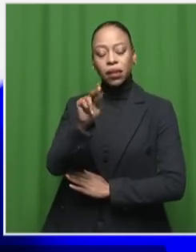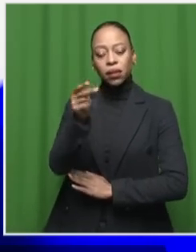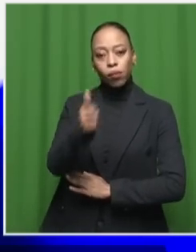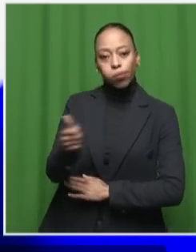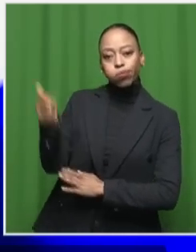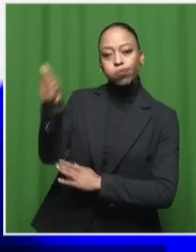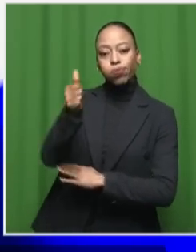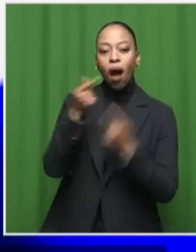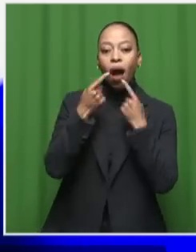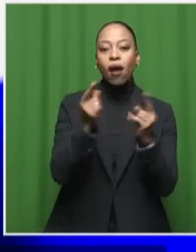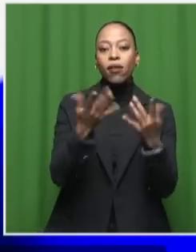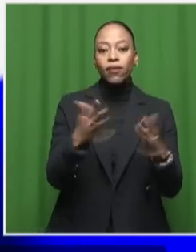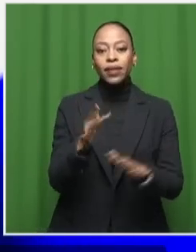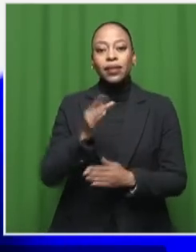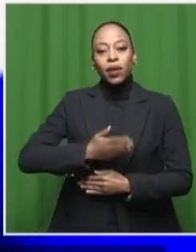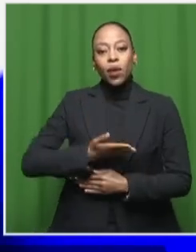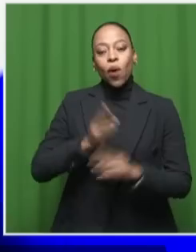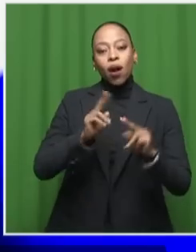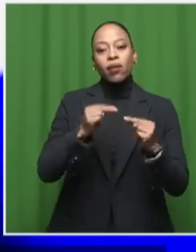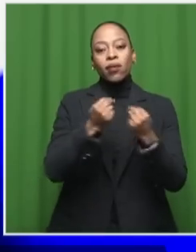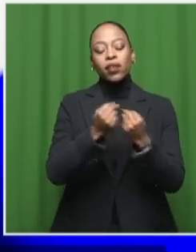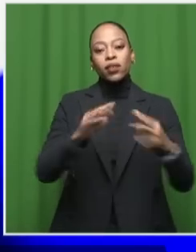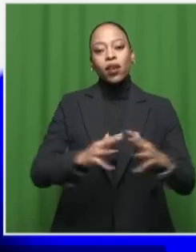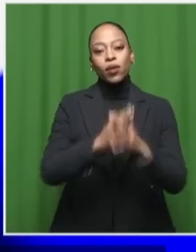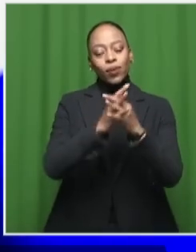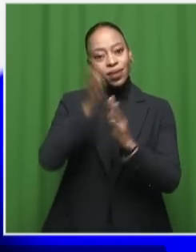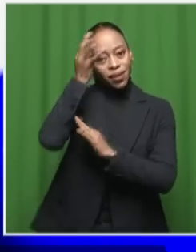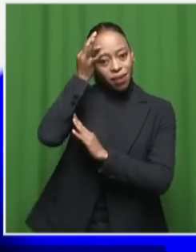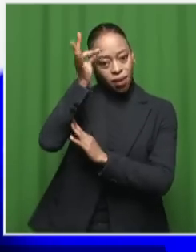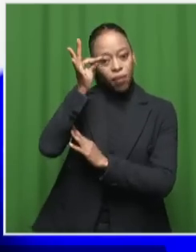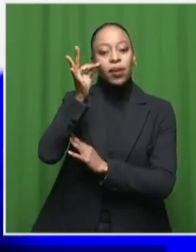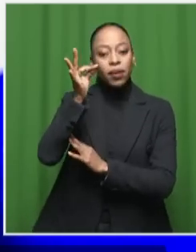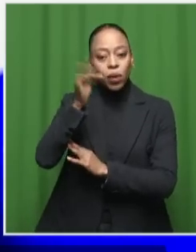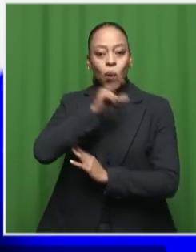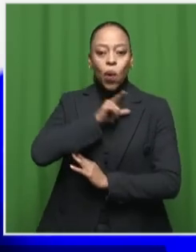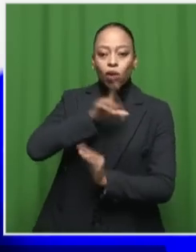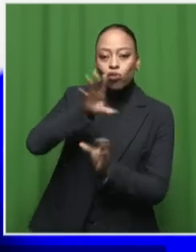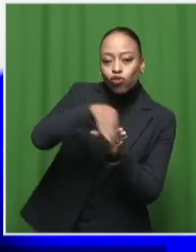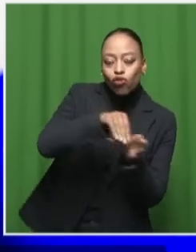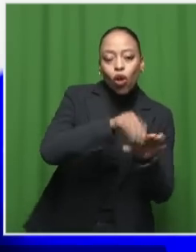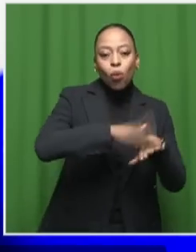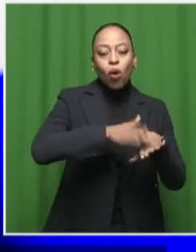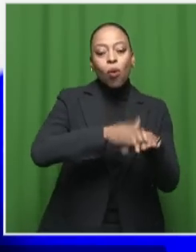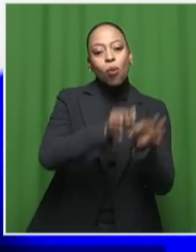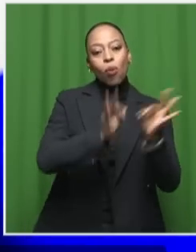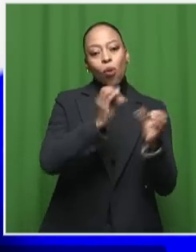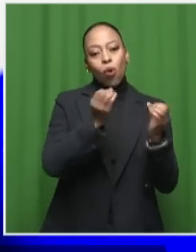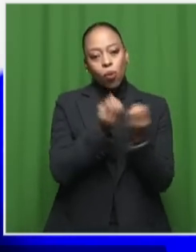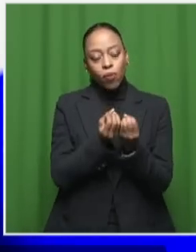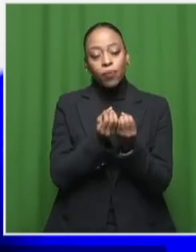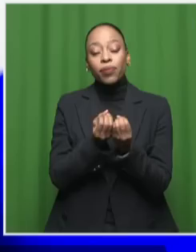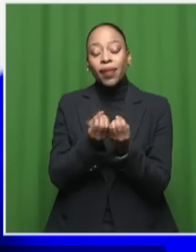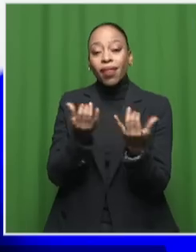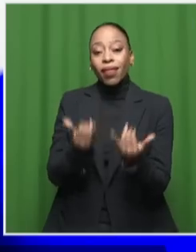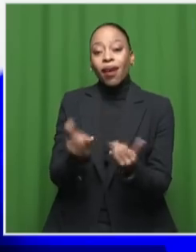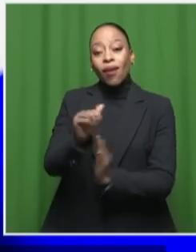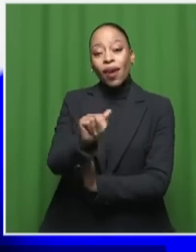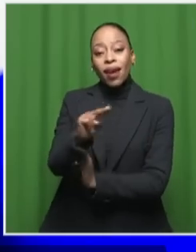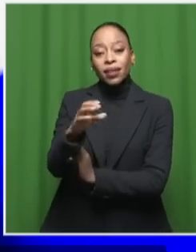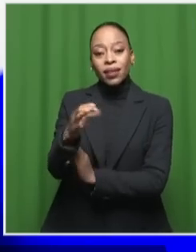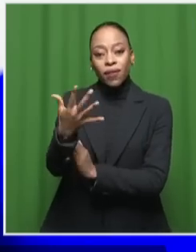that the party was seeking to form a government of national unity with a broad group of opposition parties. Now, the party has laid